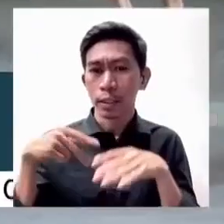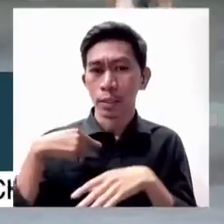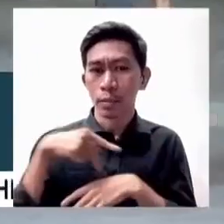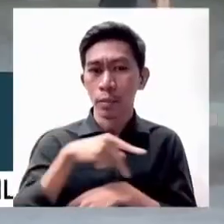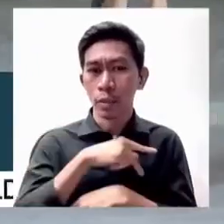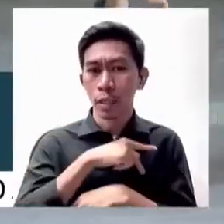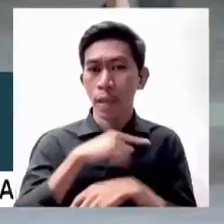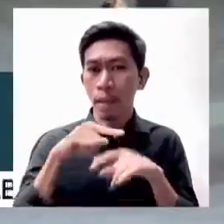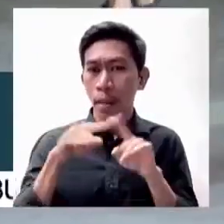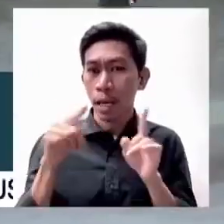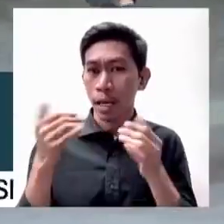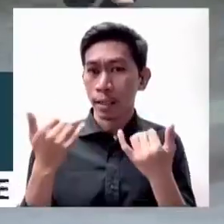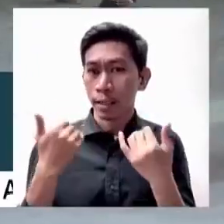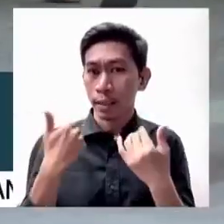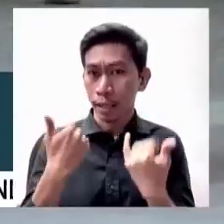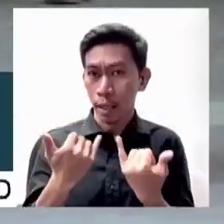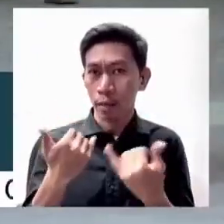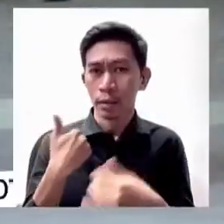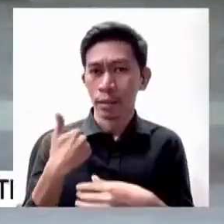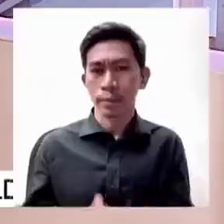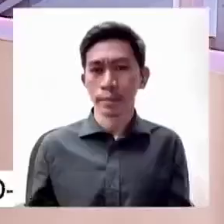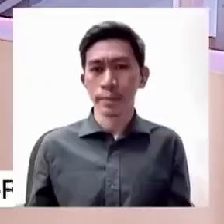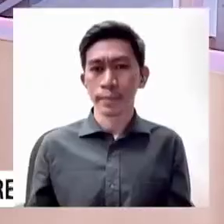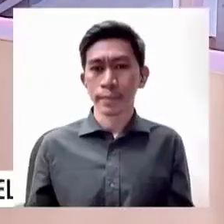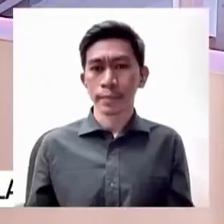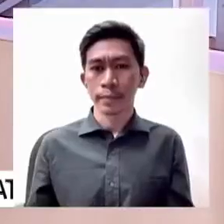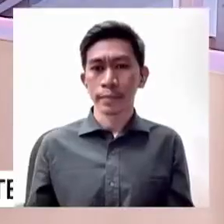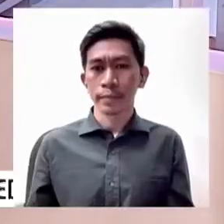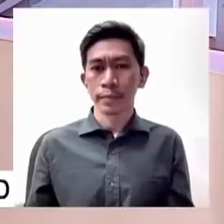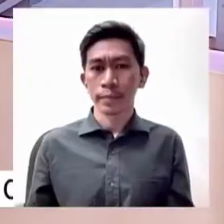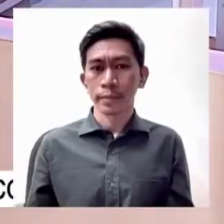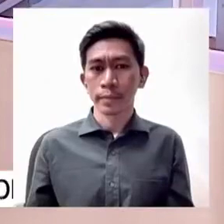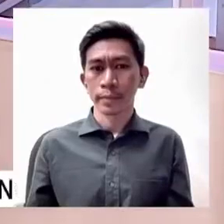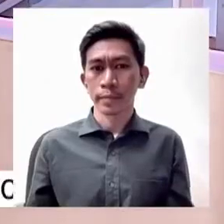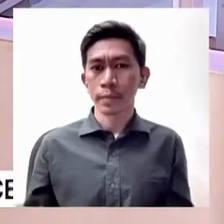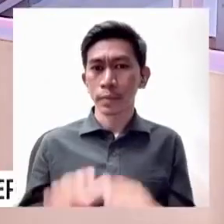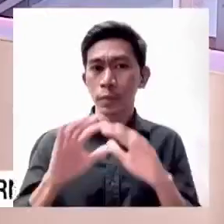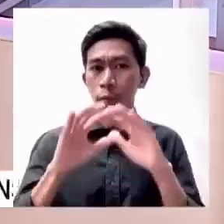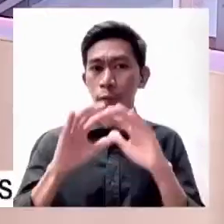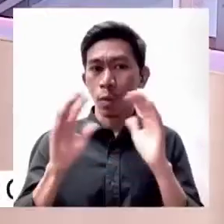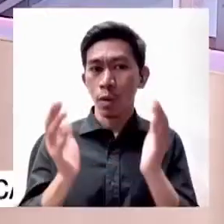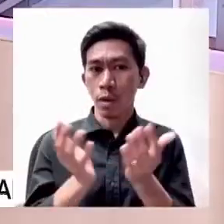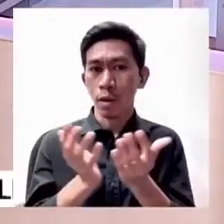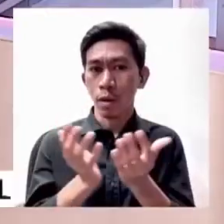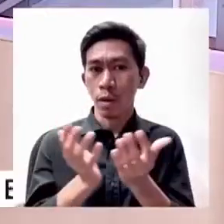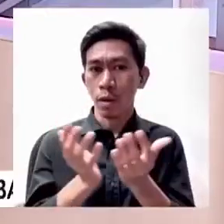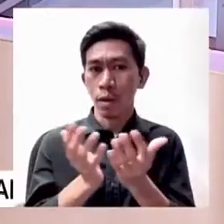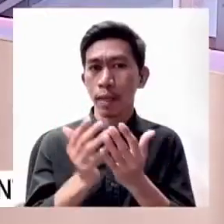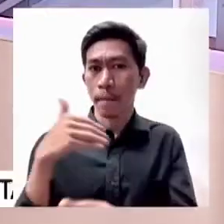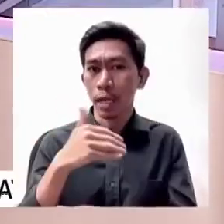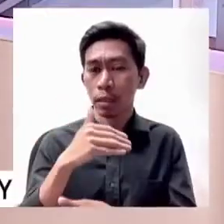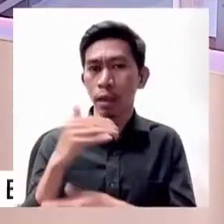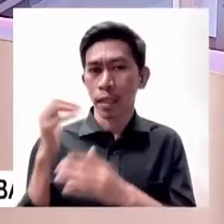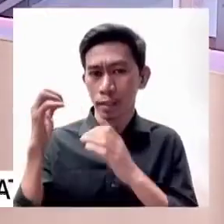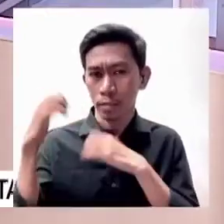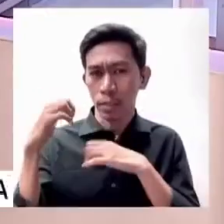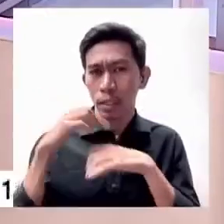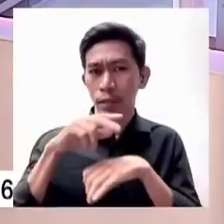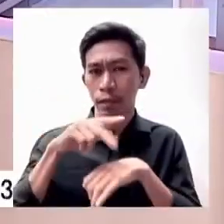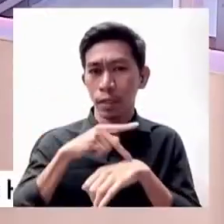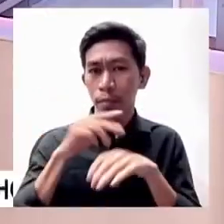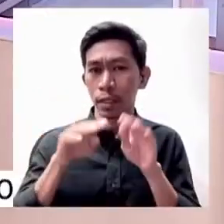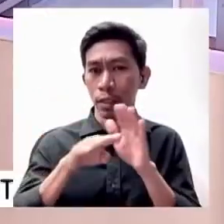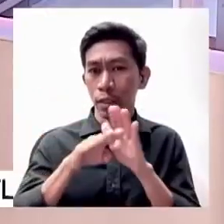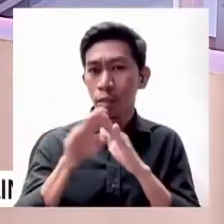yet in the country. Well, the World Bank expecting Philippine growth to accelerate next year as inflation is seen